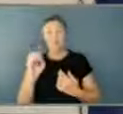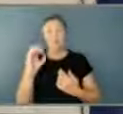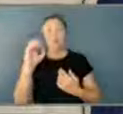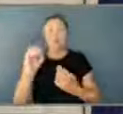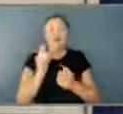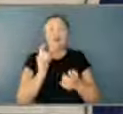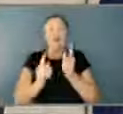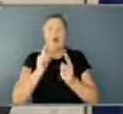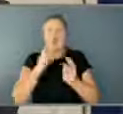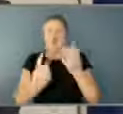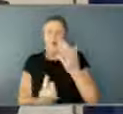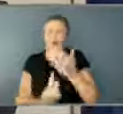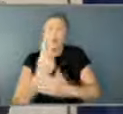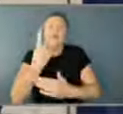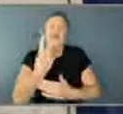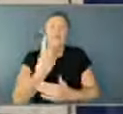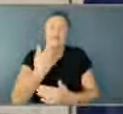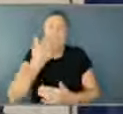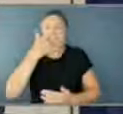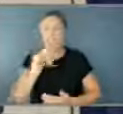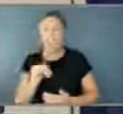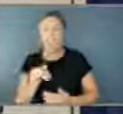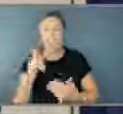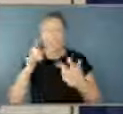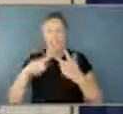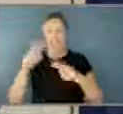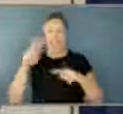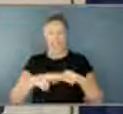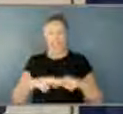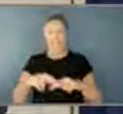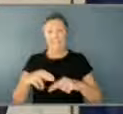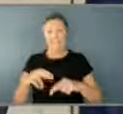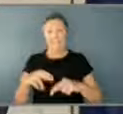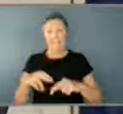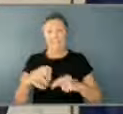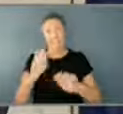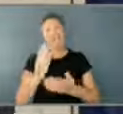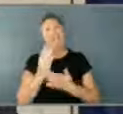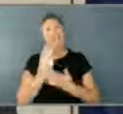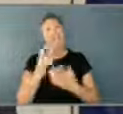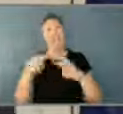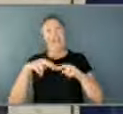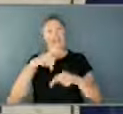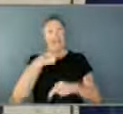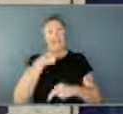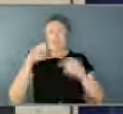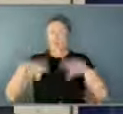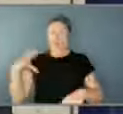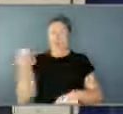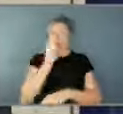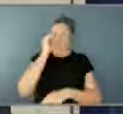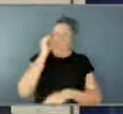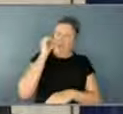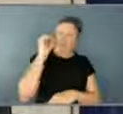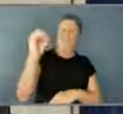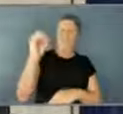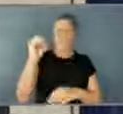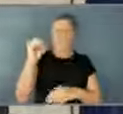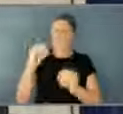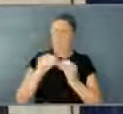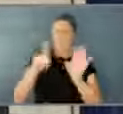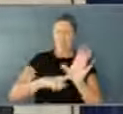be cases in Australia isn't understanding the nature of the pandemic. But if we do that, then what we've done